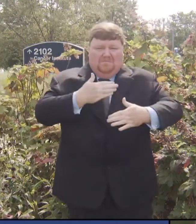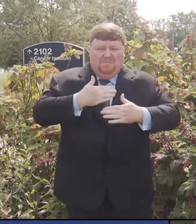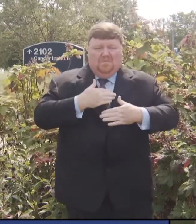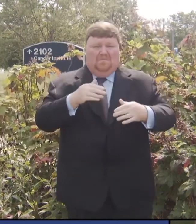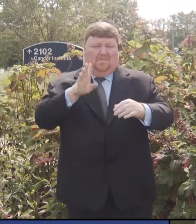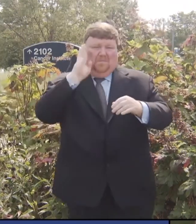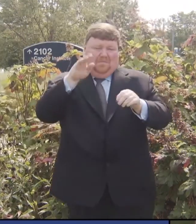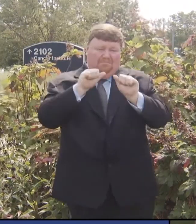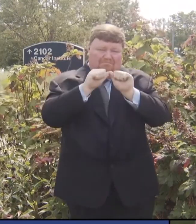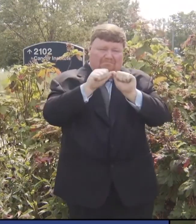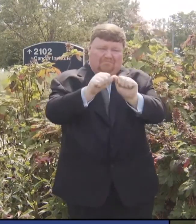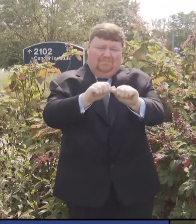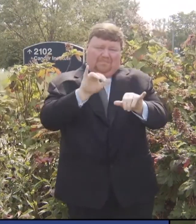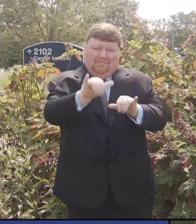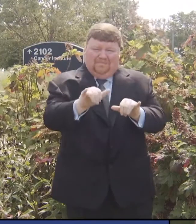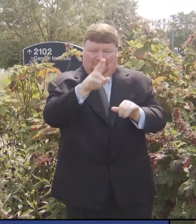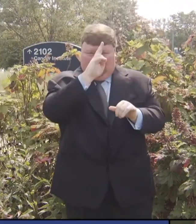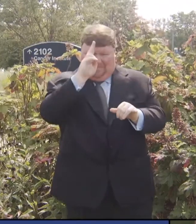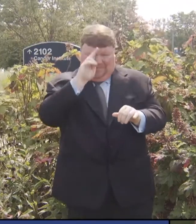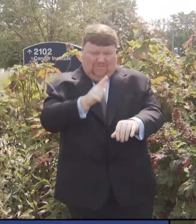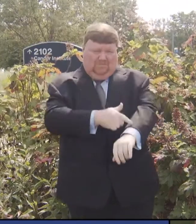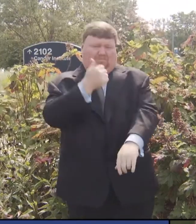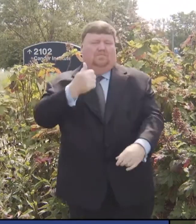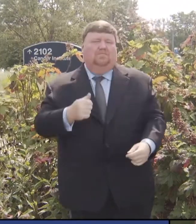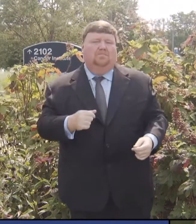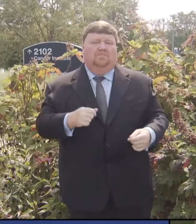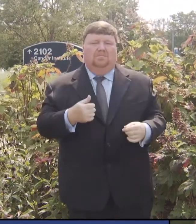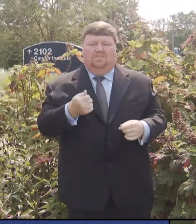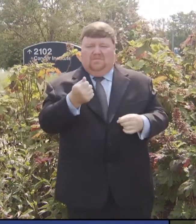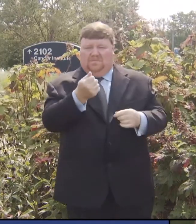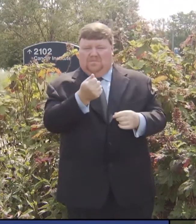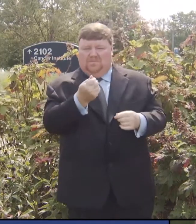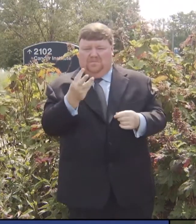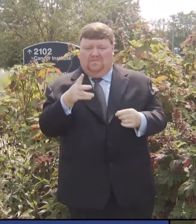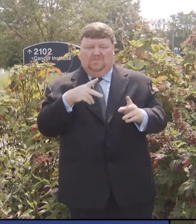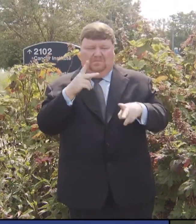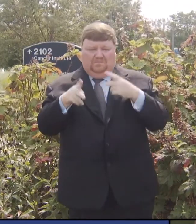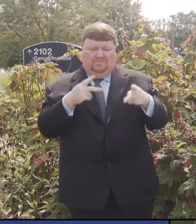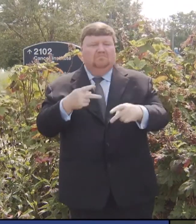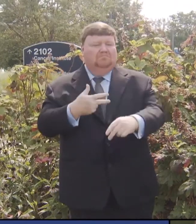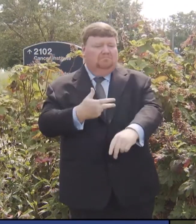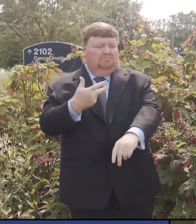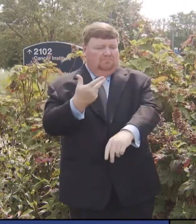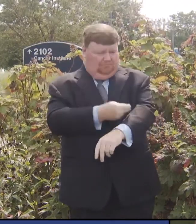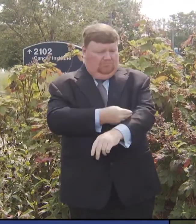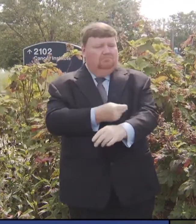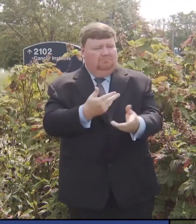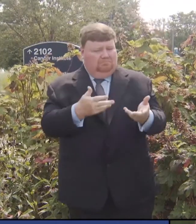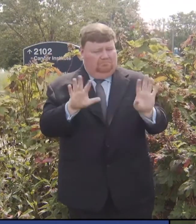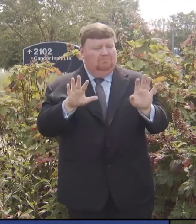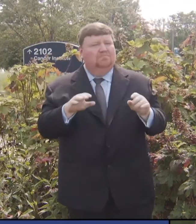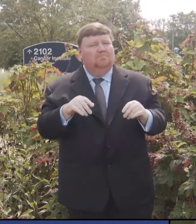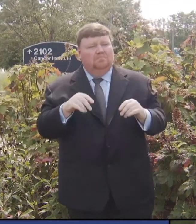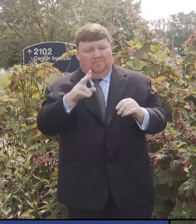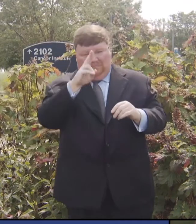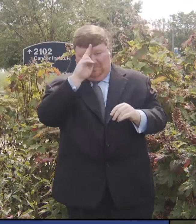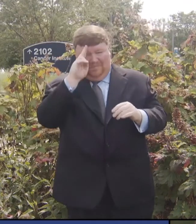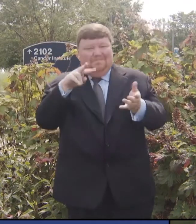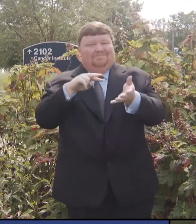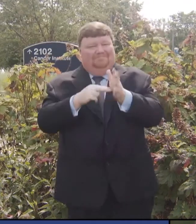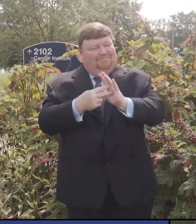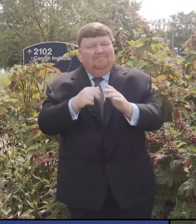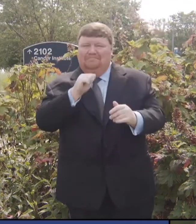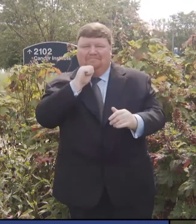of stay in the hospital. Of the small amount that are vaccinated and admitted to the hospital, many of them are